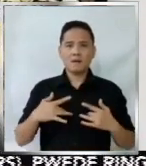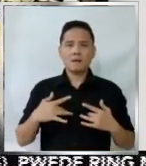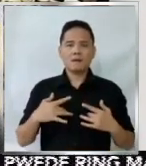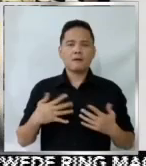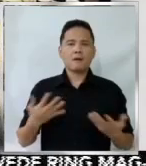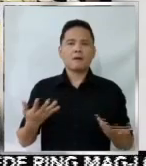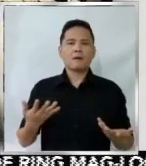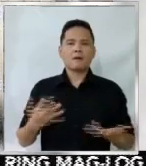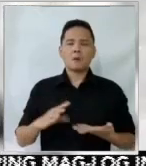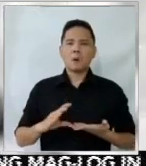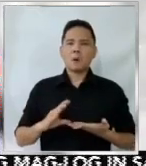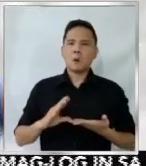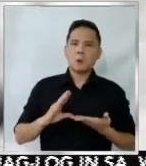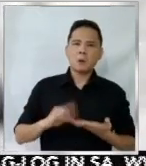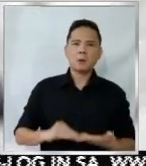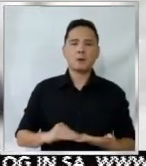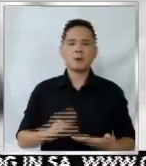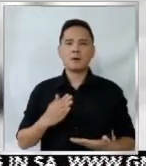talaga buhay mo.